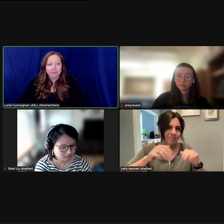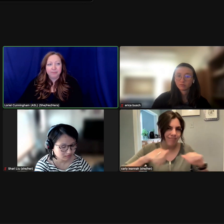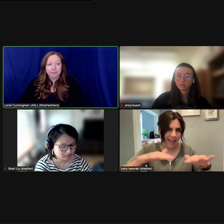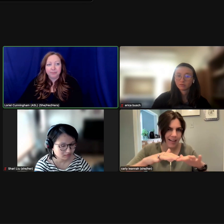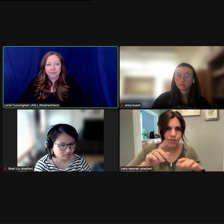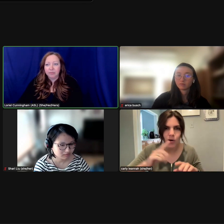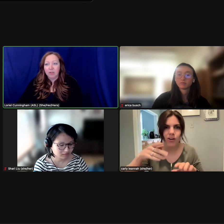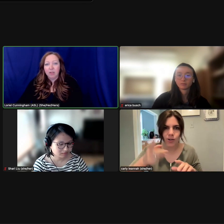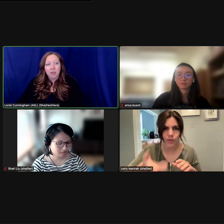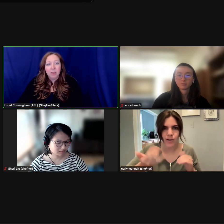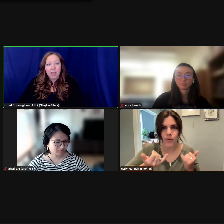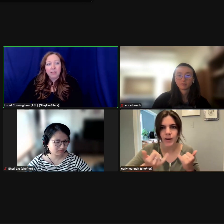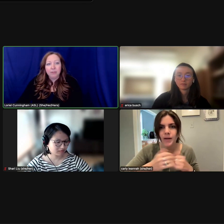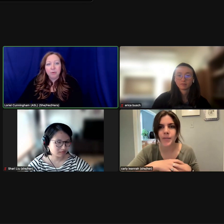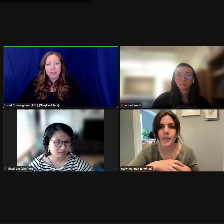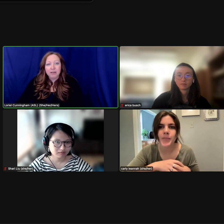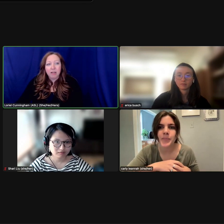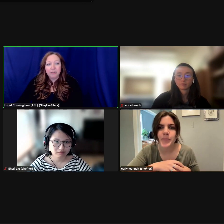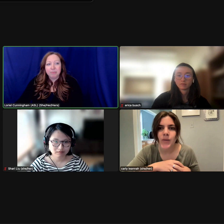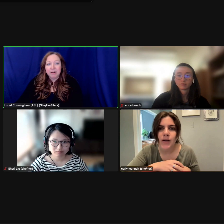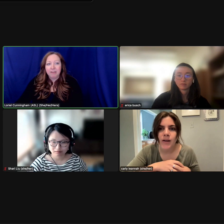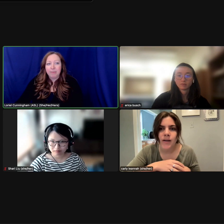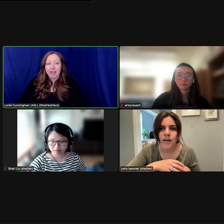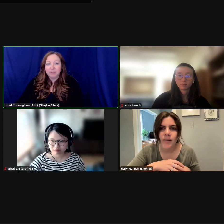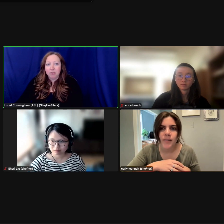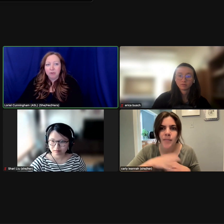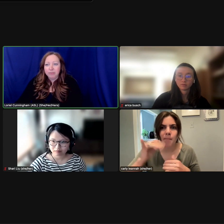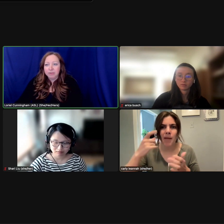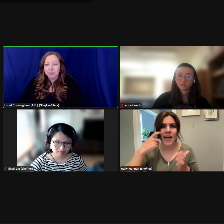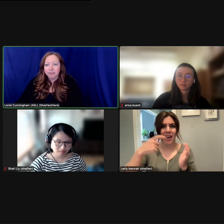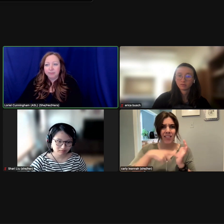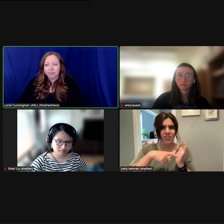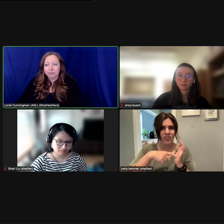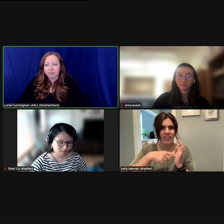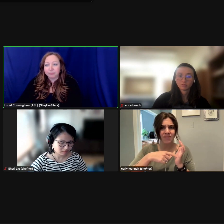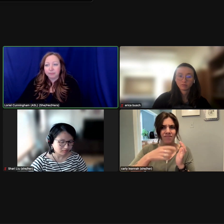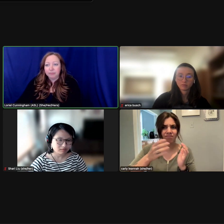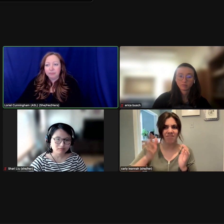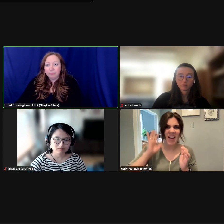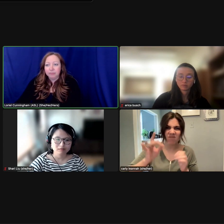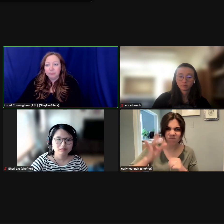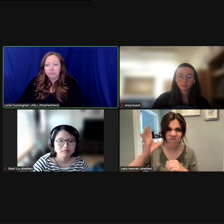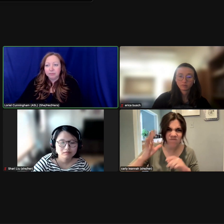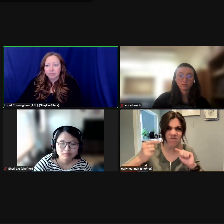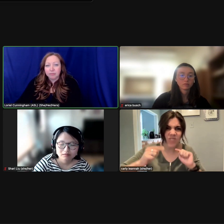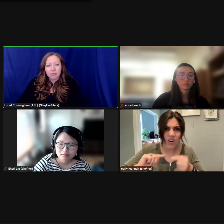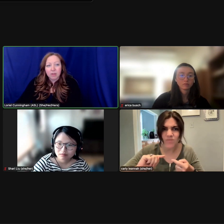today. And through the acknowledgement of past harms,